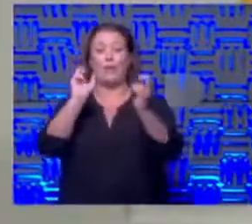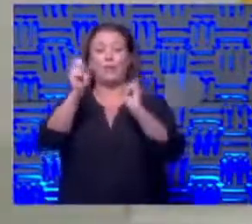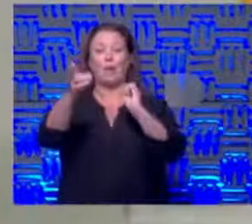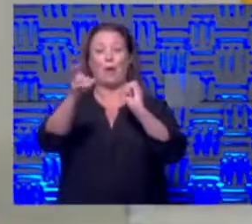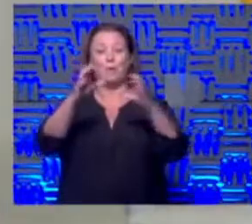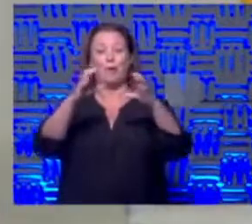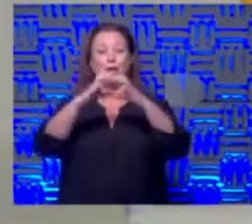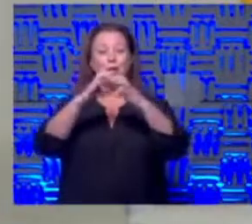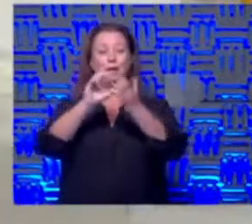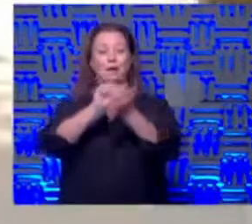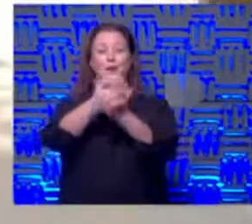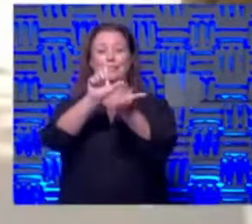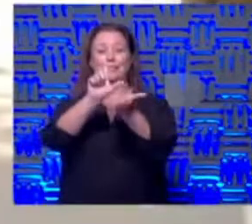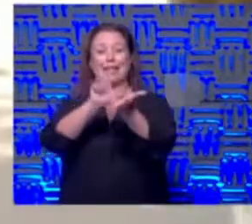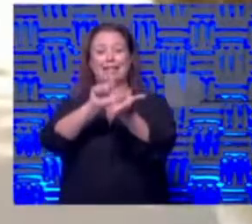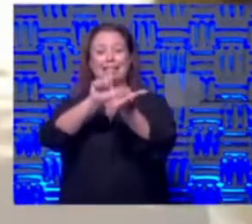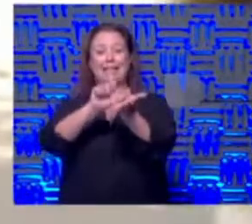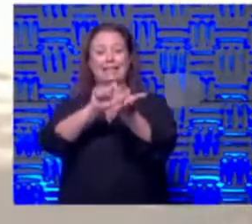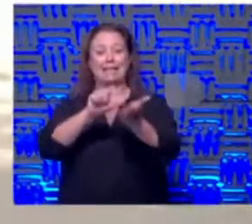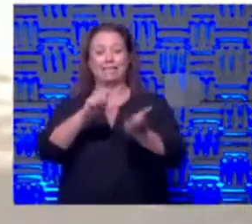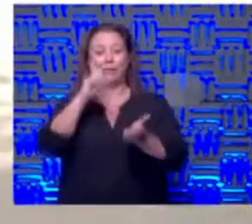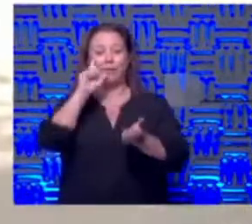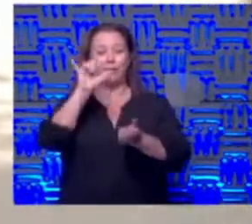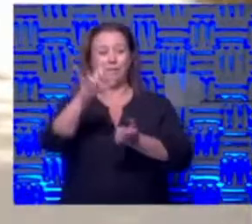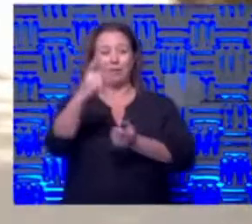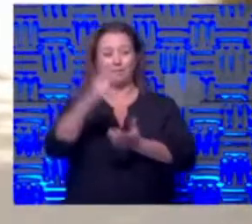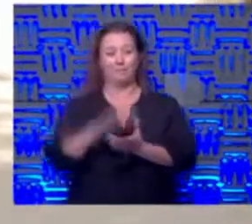Use hand sanitizer for this one.